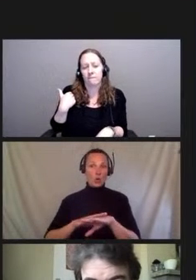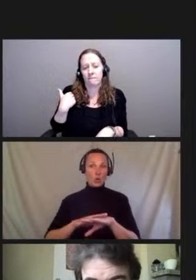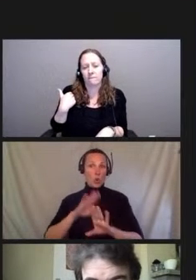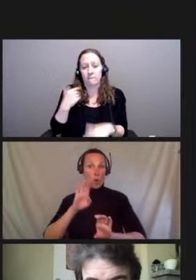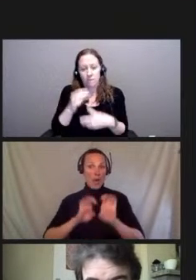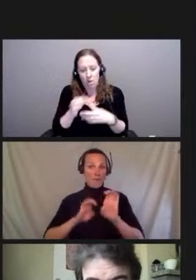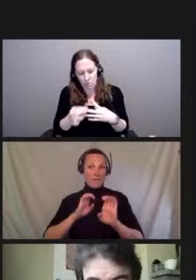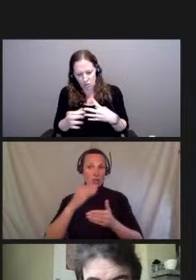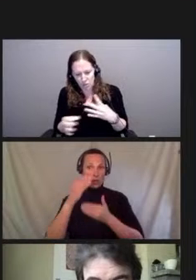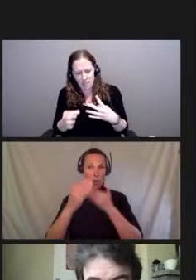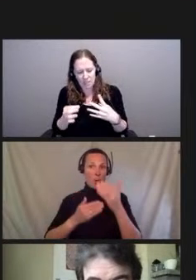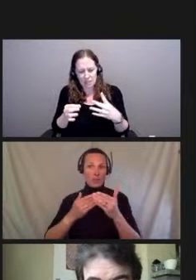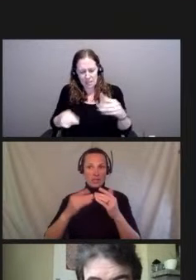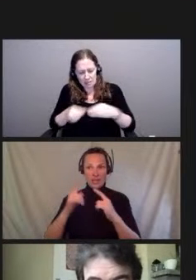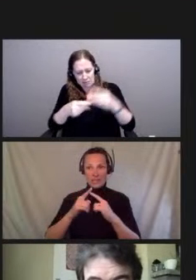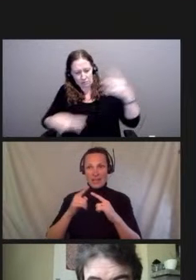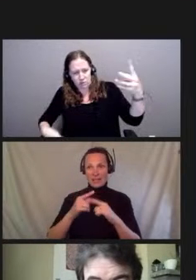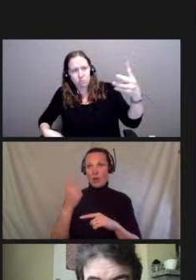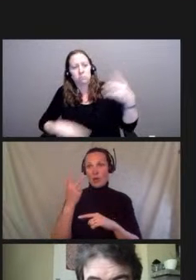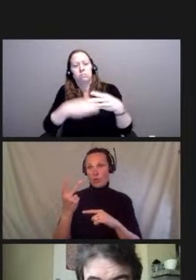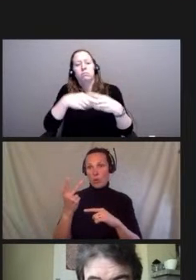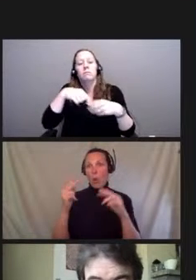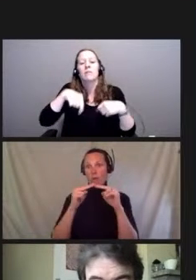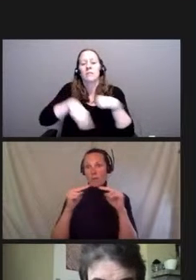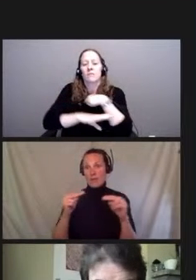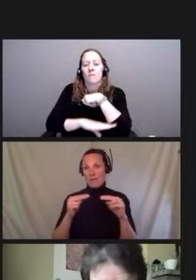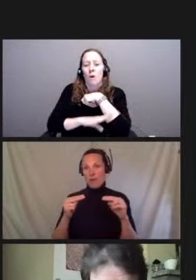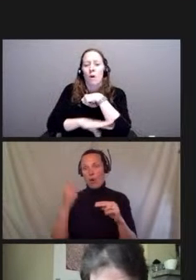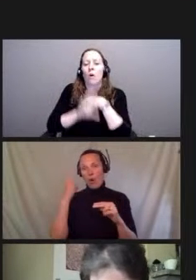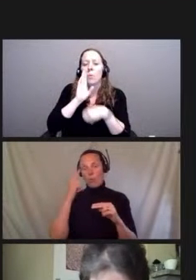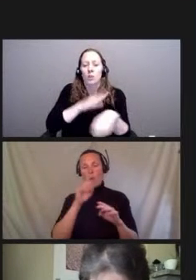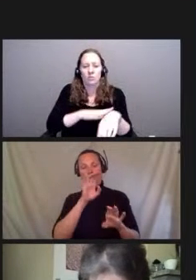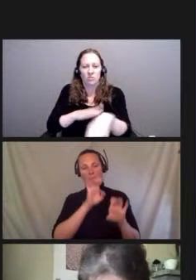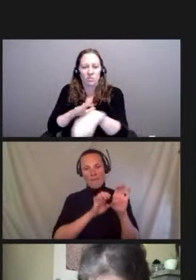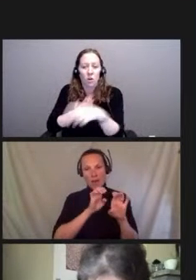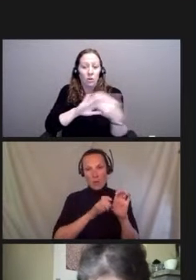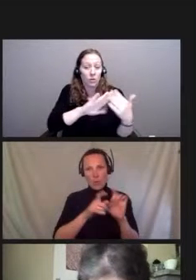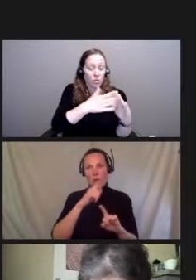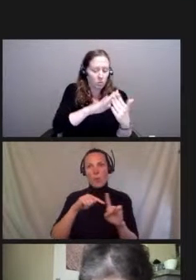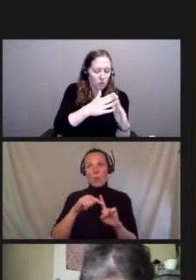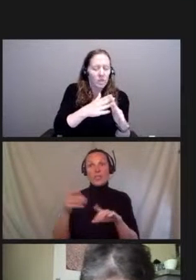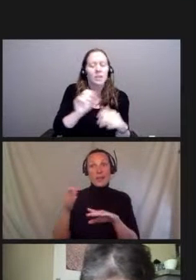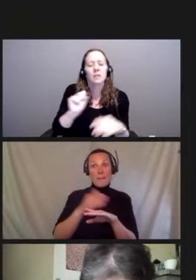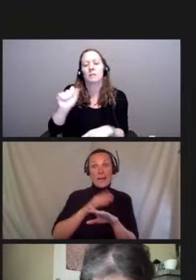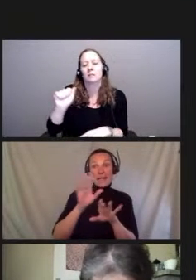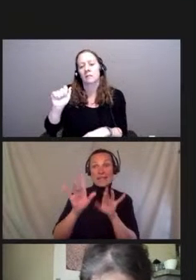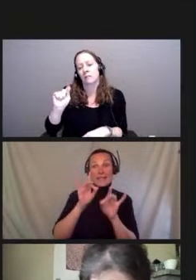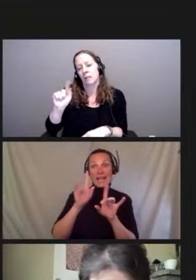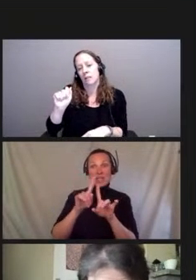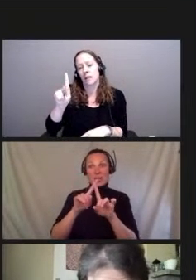for community and stakeholder engagement this fall. Next slide, please.